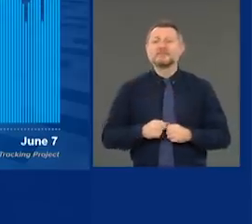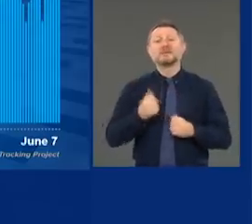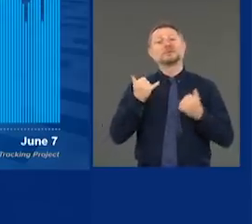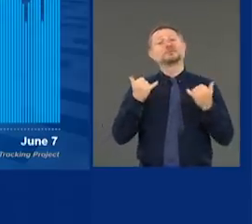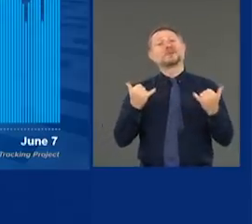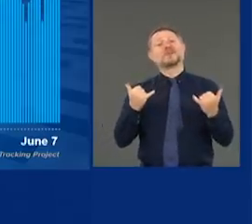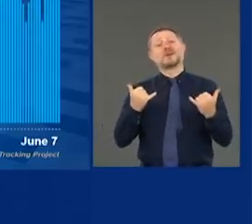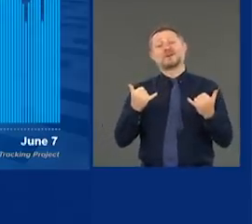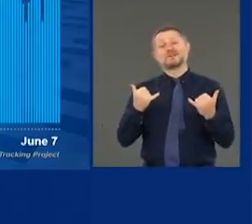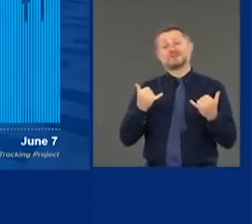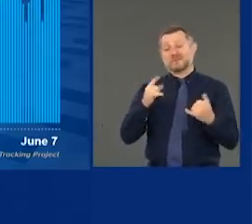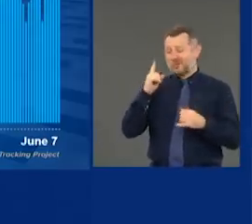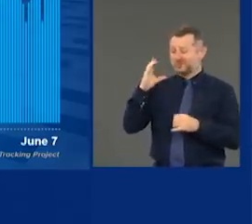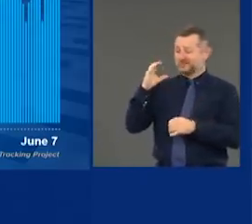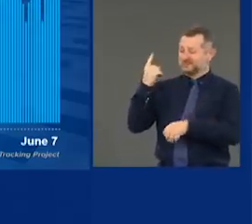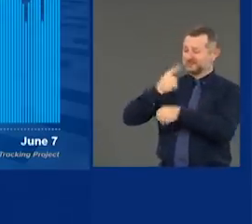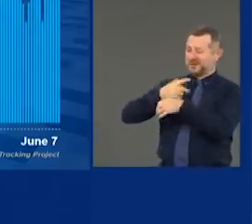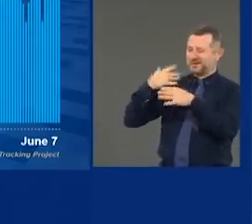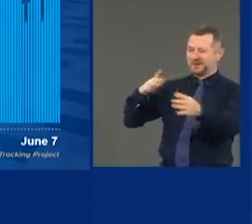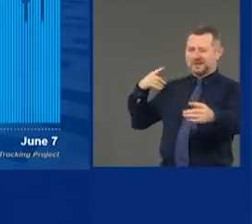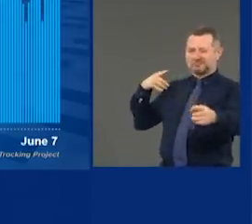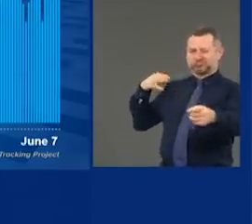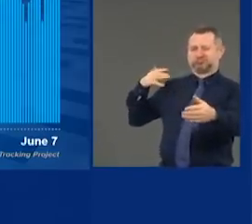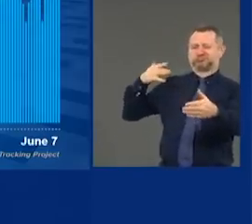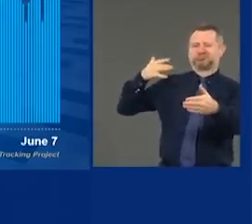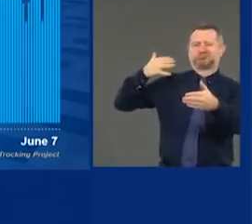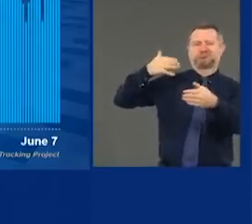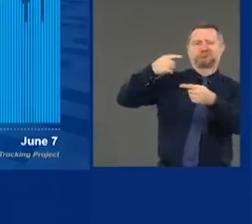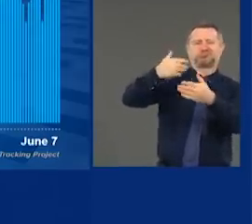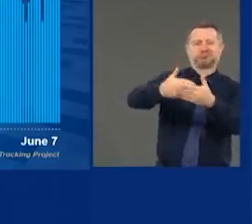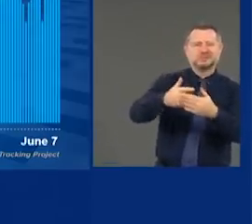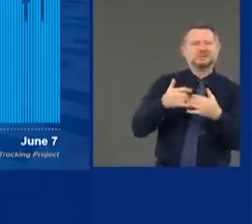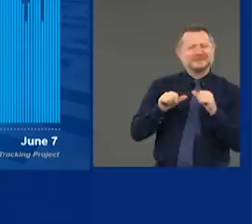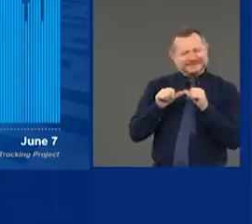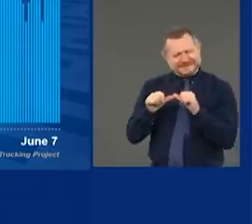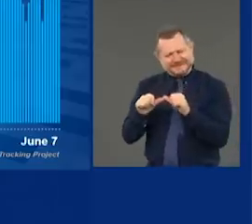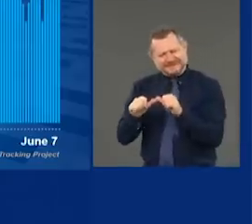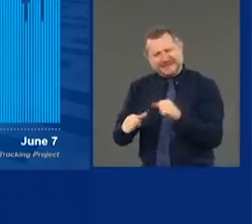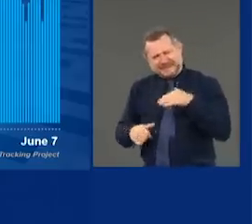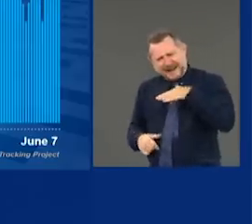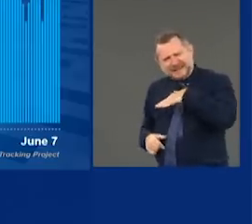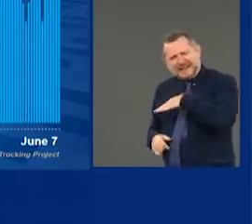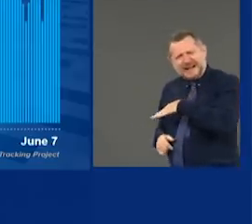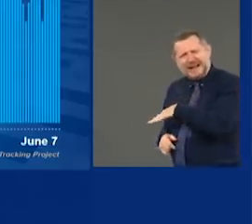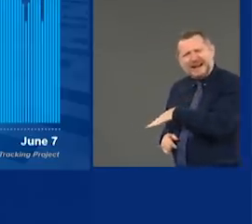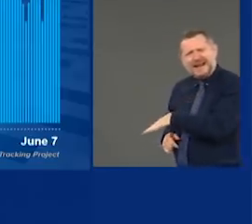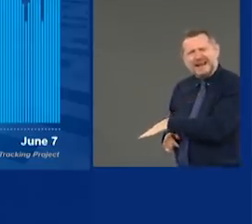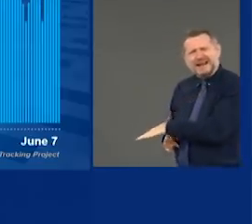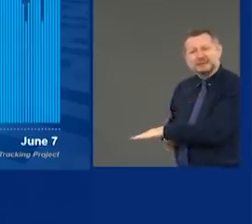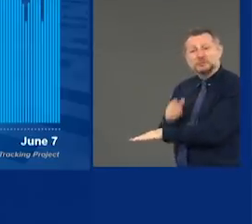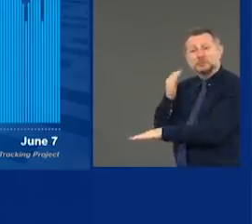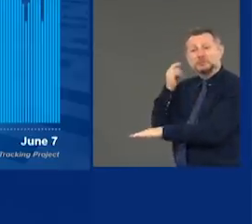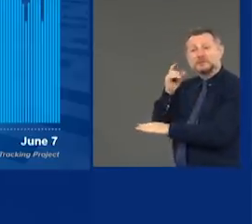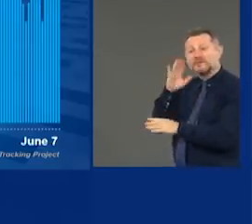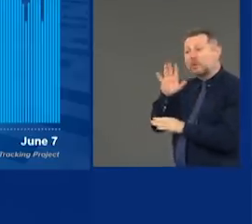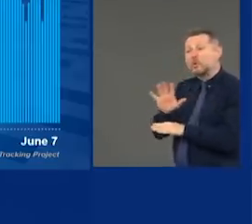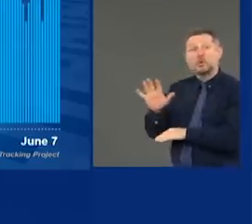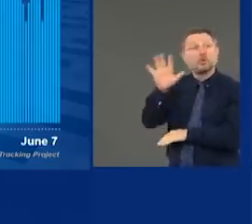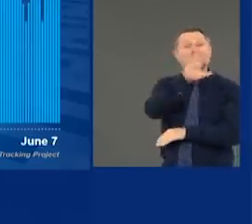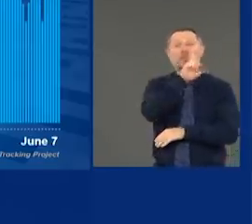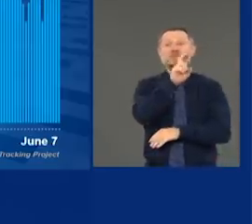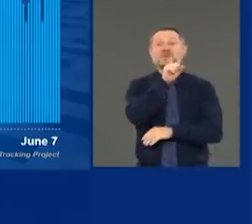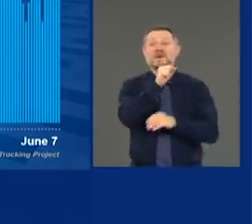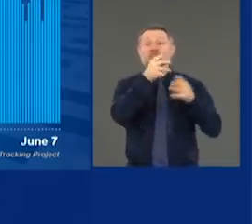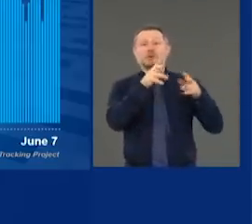later, we are continuing our decline. The rest of the country is still